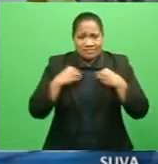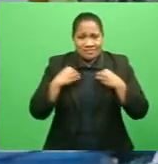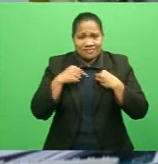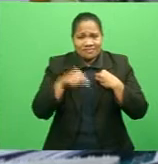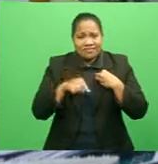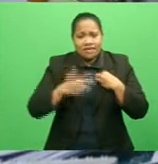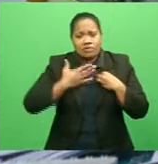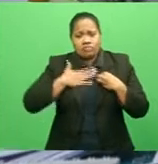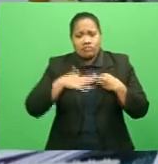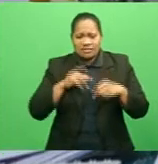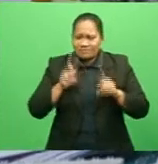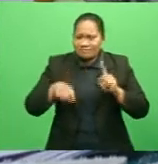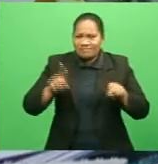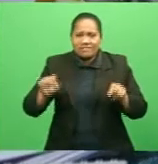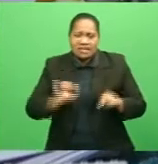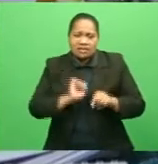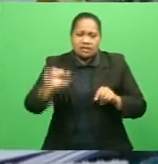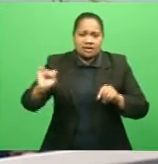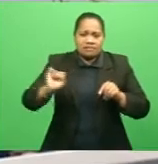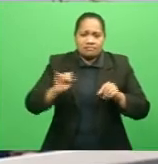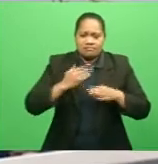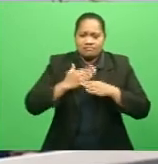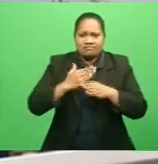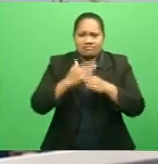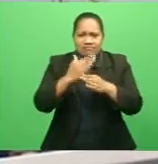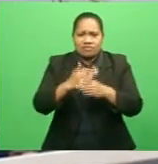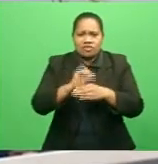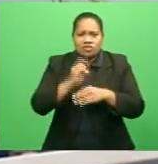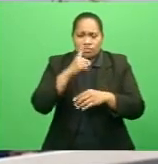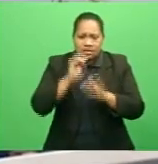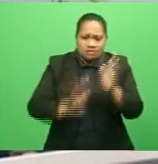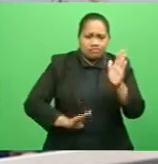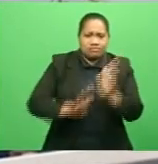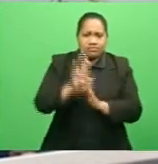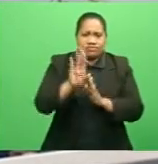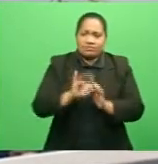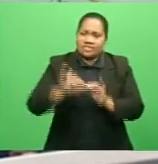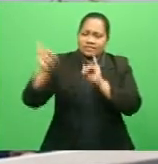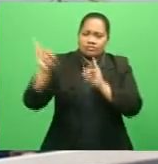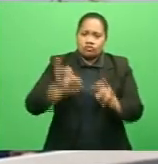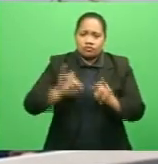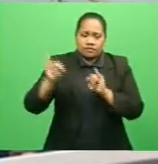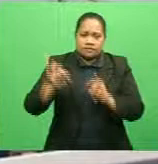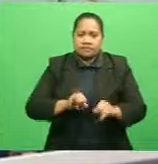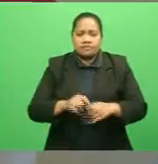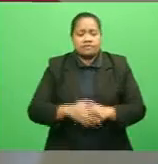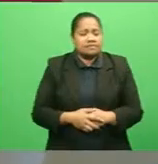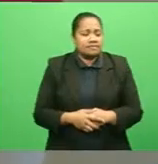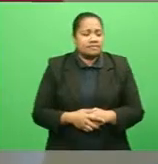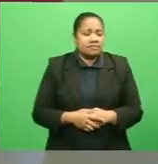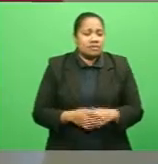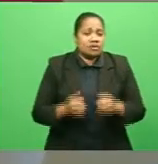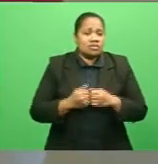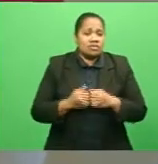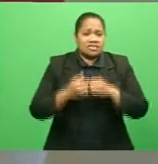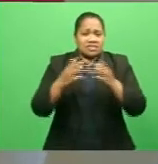their operations to boost import substitution. We can do really now to start to mobilize that opportunity. I think the